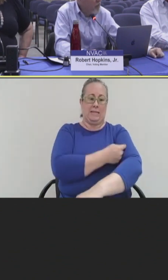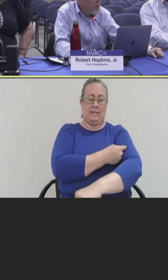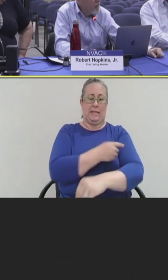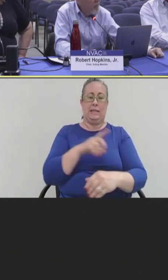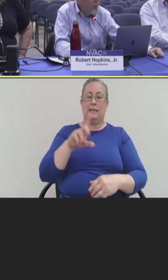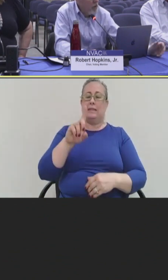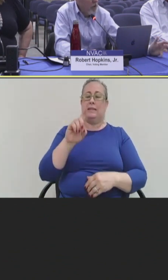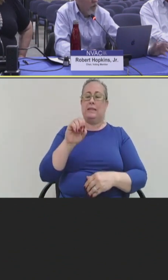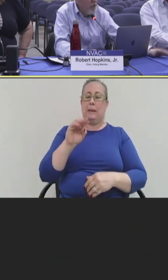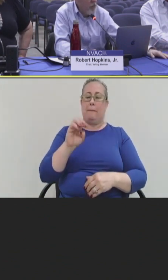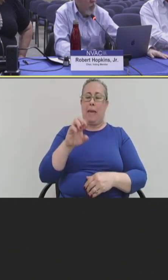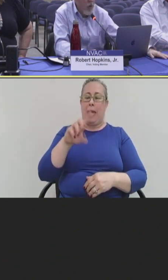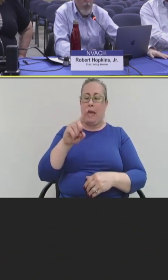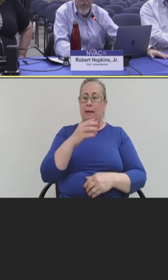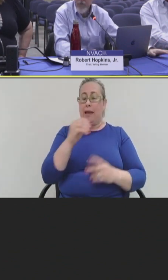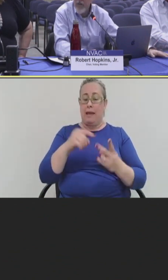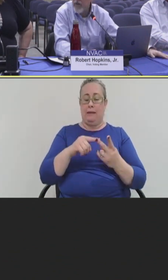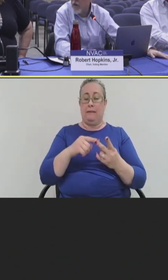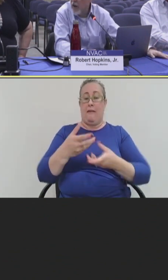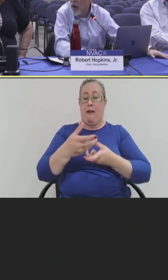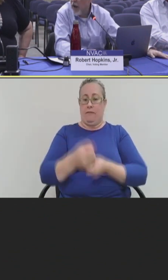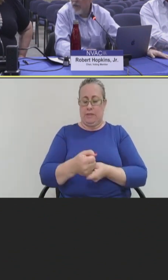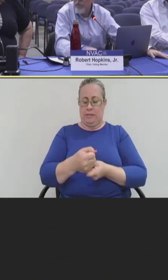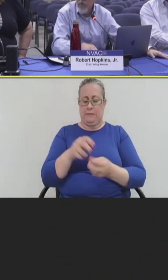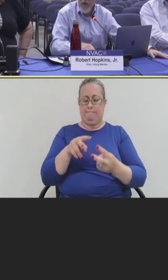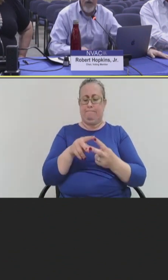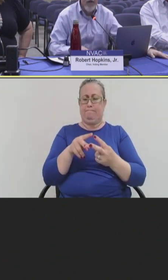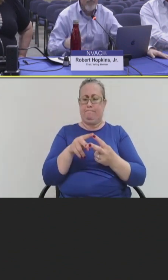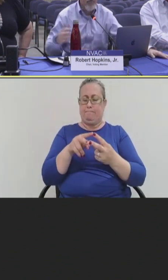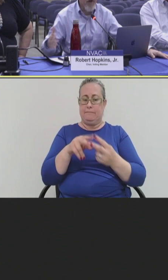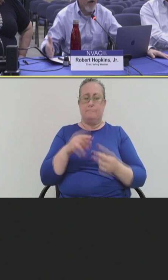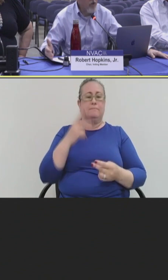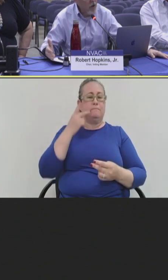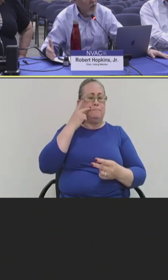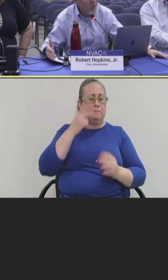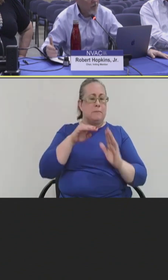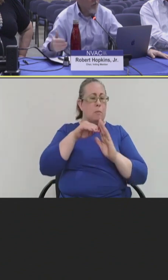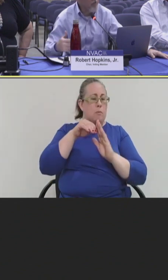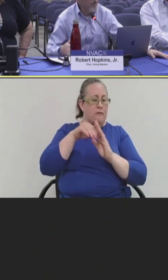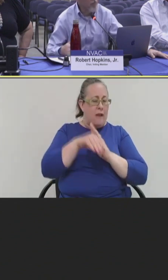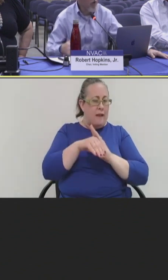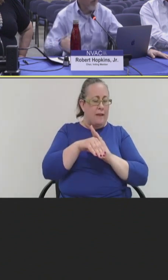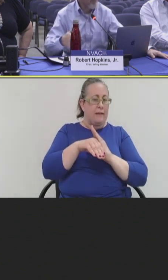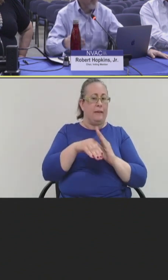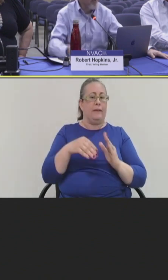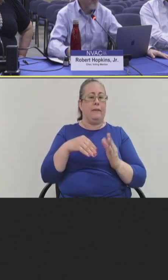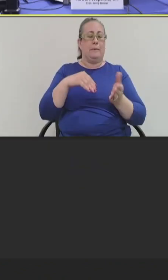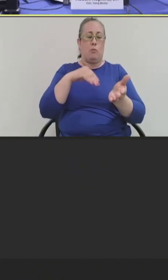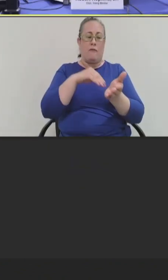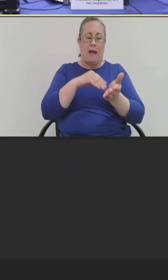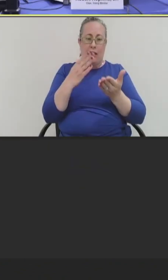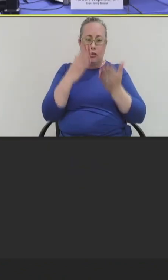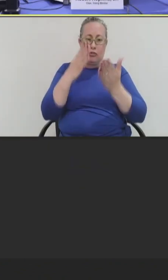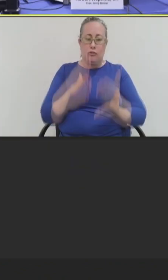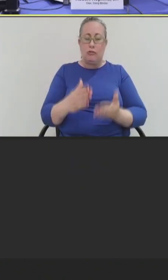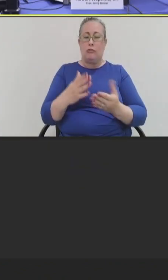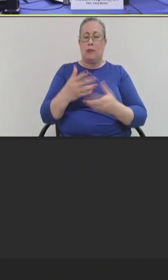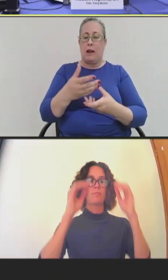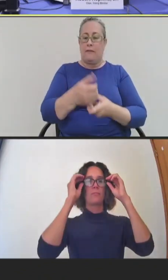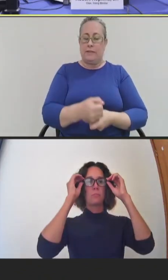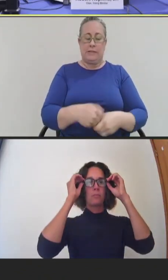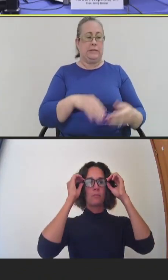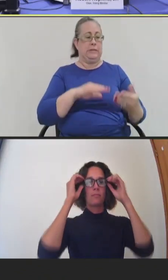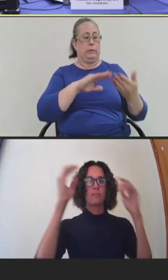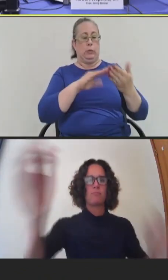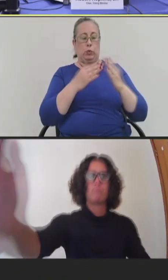confidence. Given where we've seen declines in provider confidence as well as community confidence and